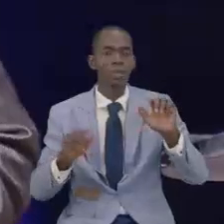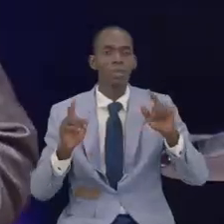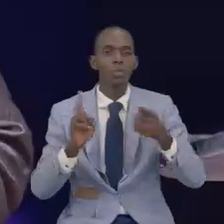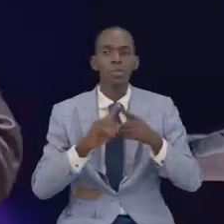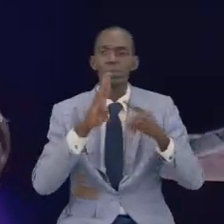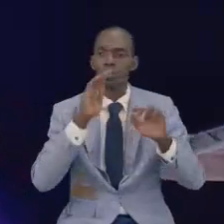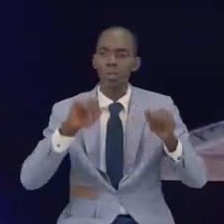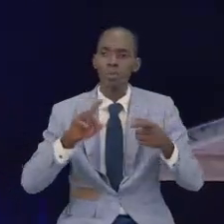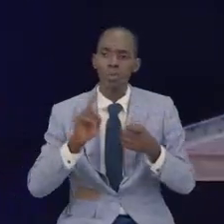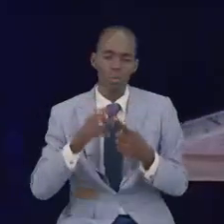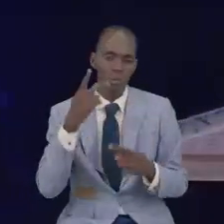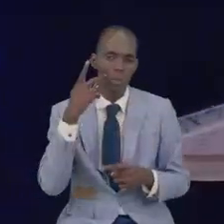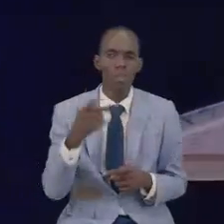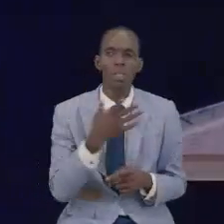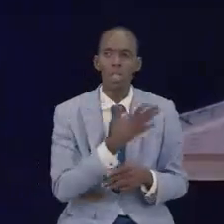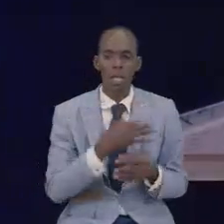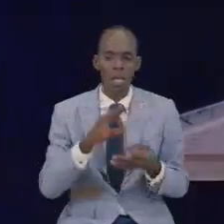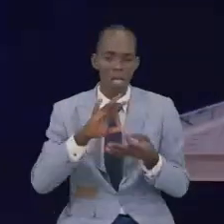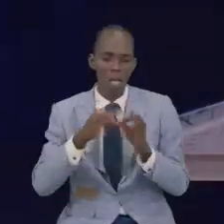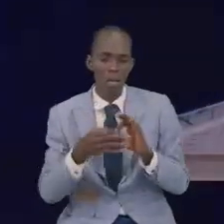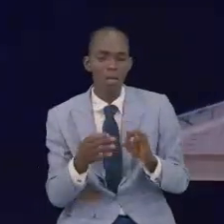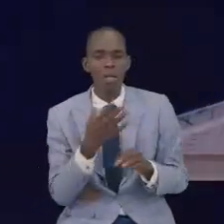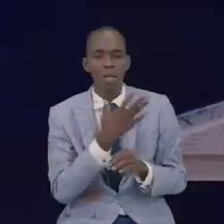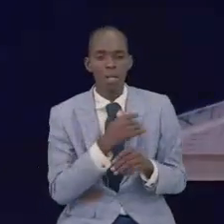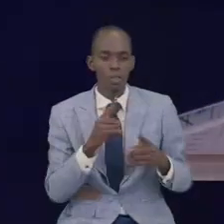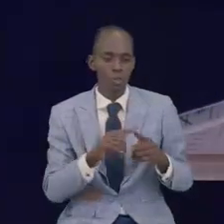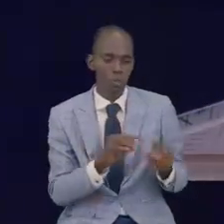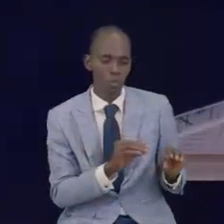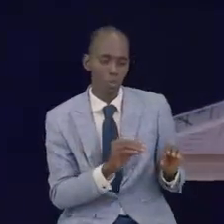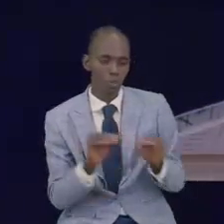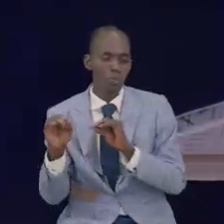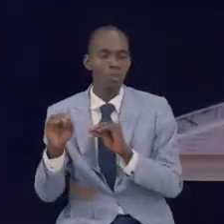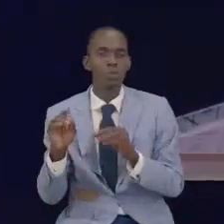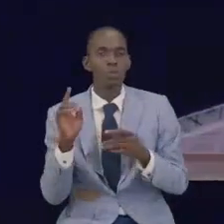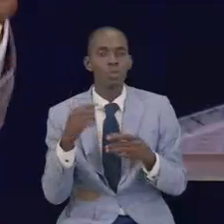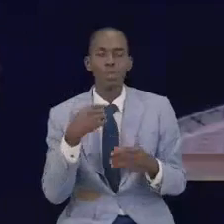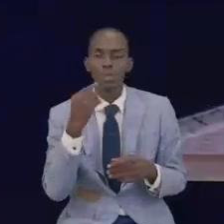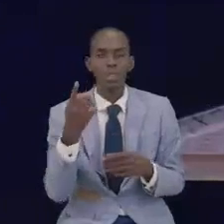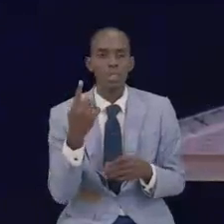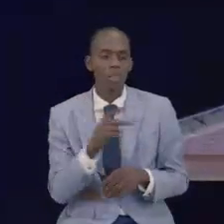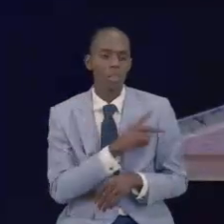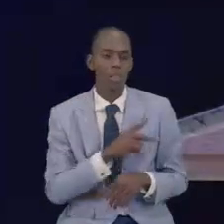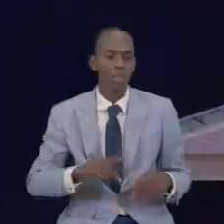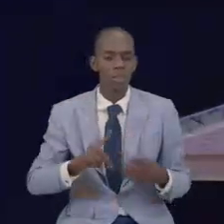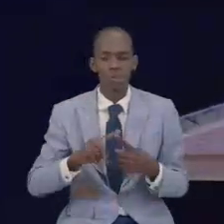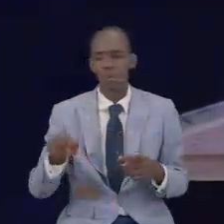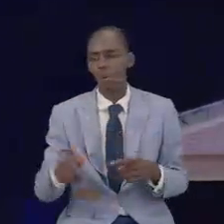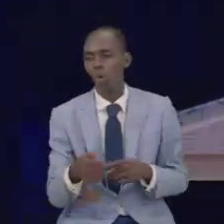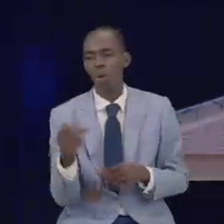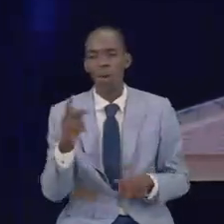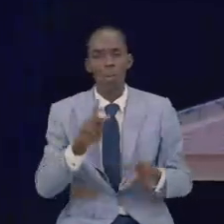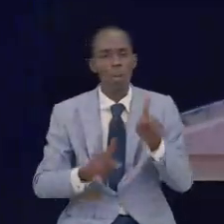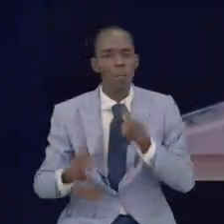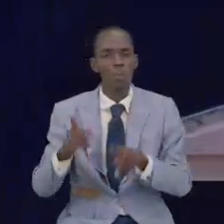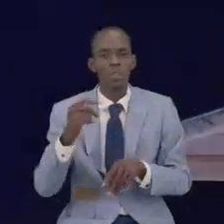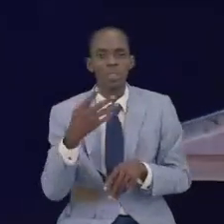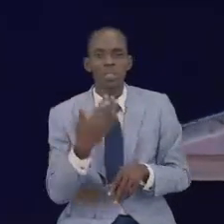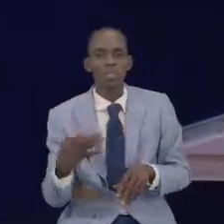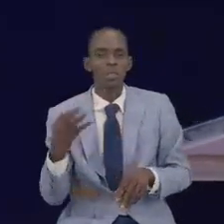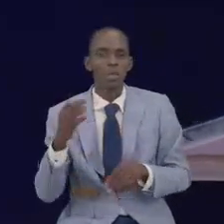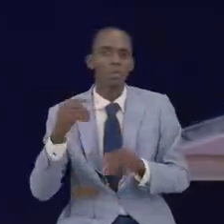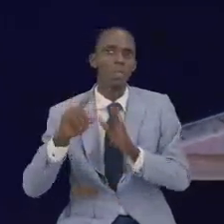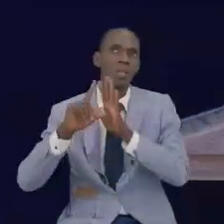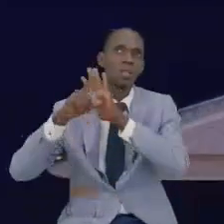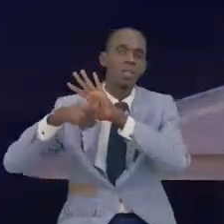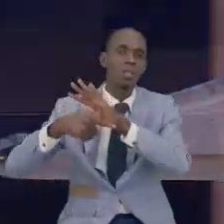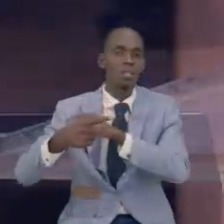and to interpret and to be able to pass on to the king and to all the other people the things of the latter days.